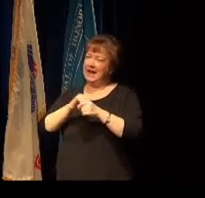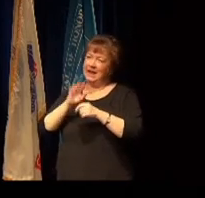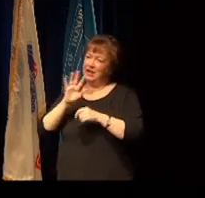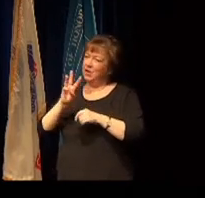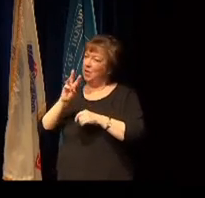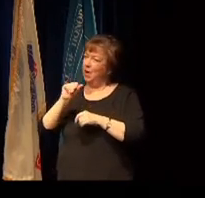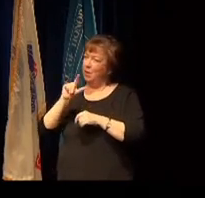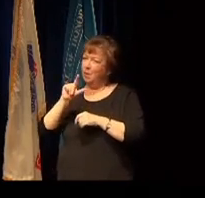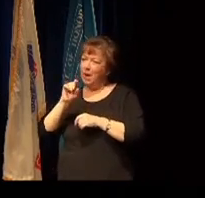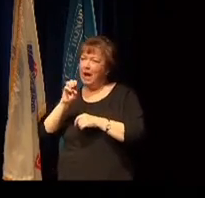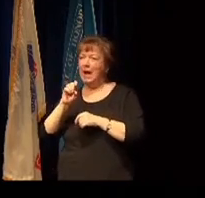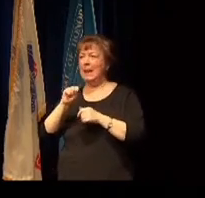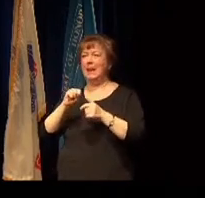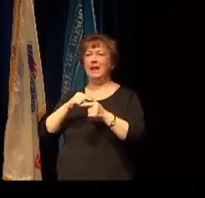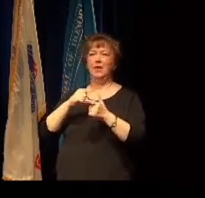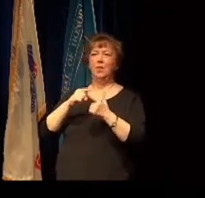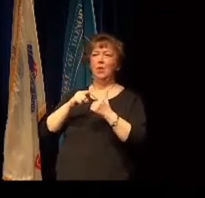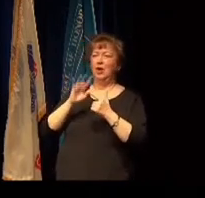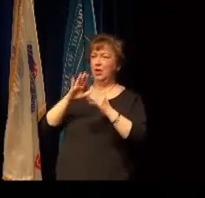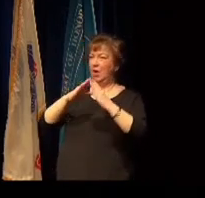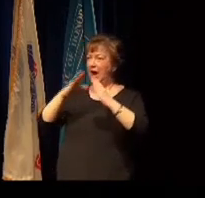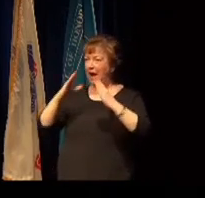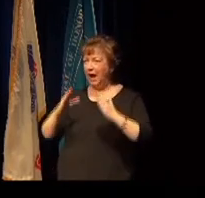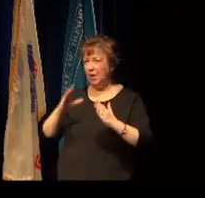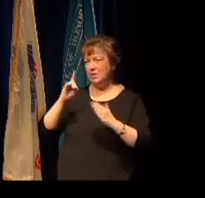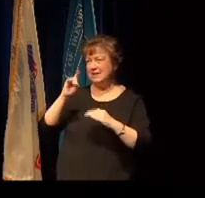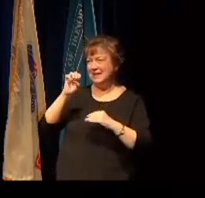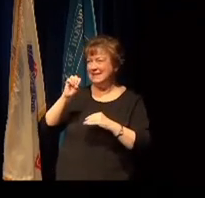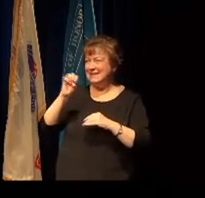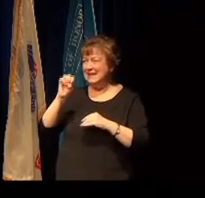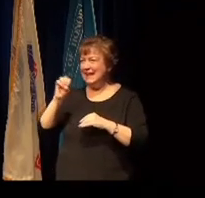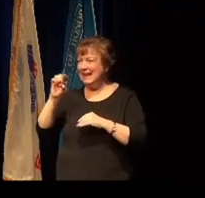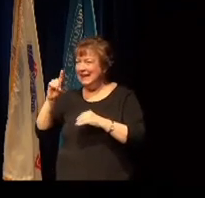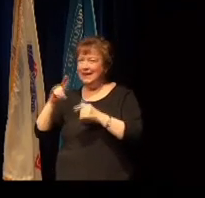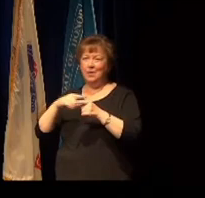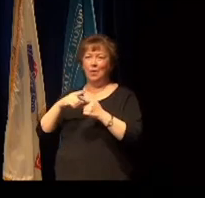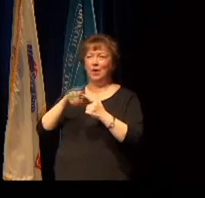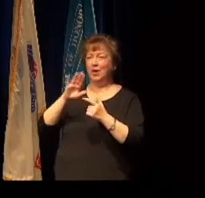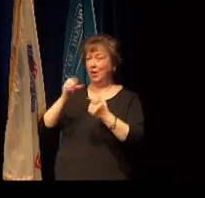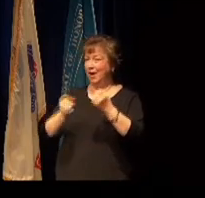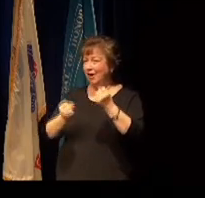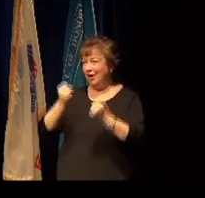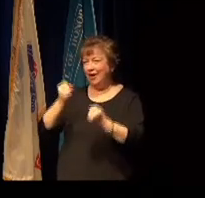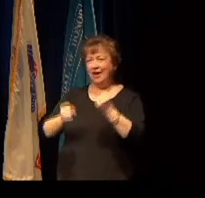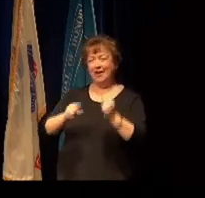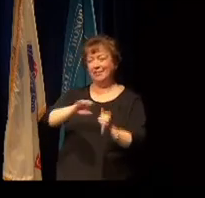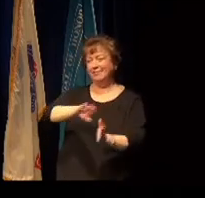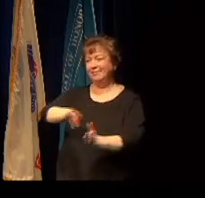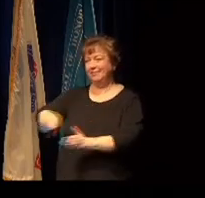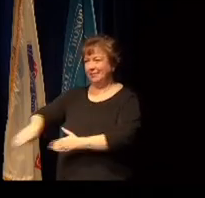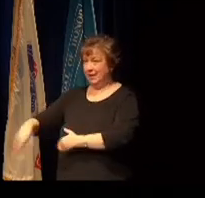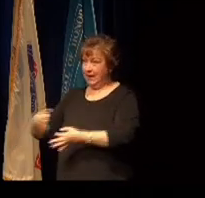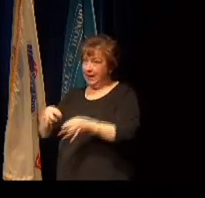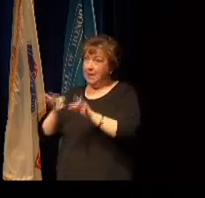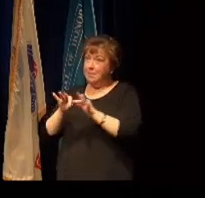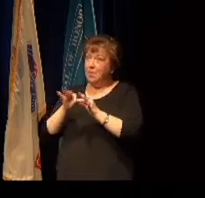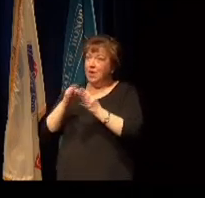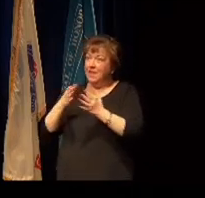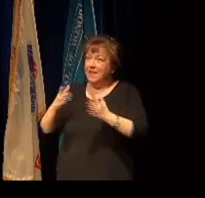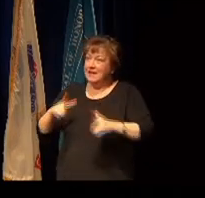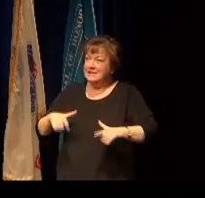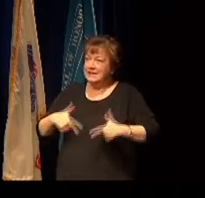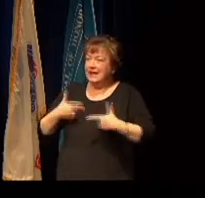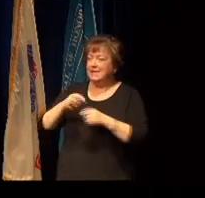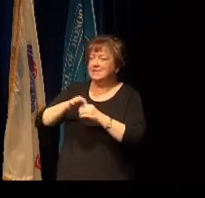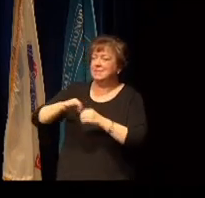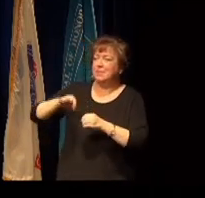house or in your automobile. The important things of life are spiritual things of life. God's